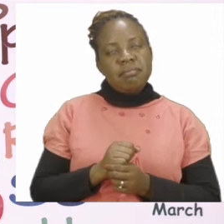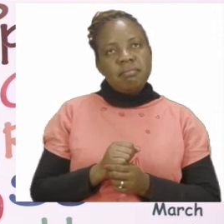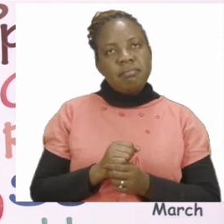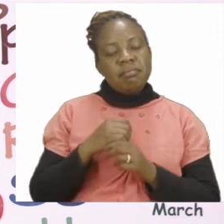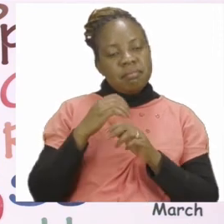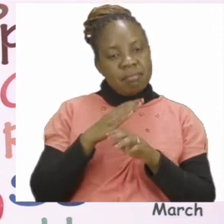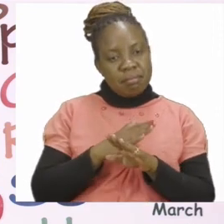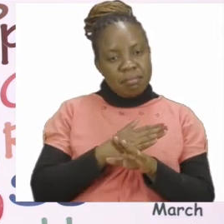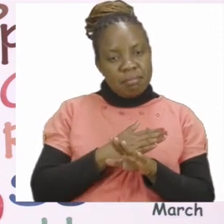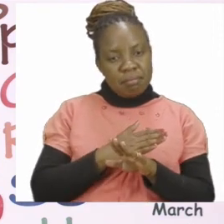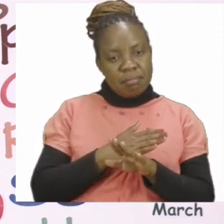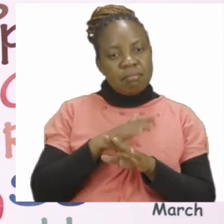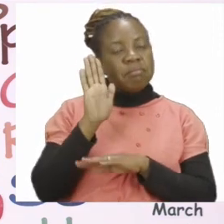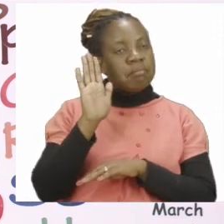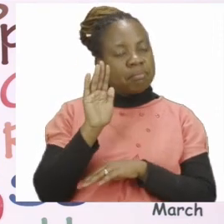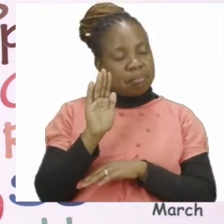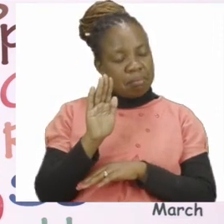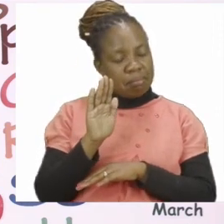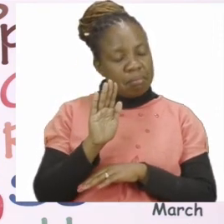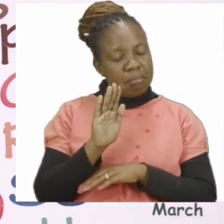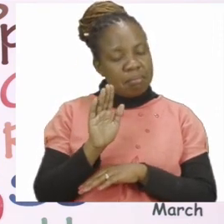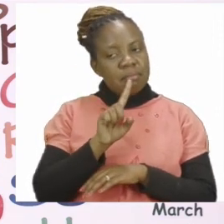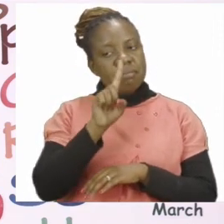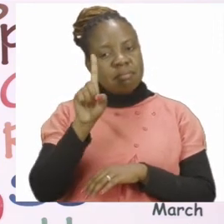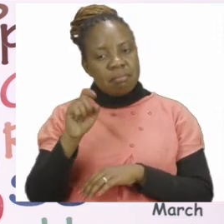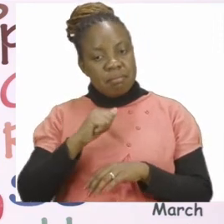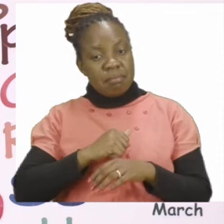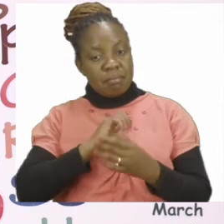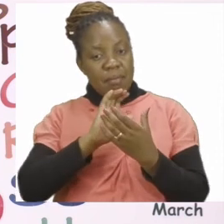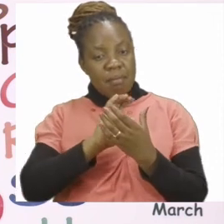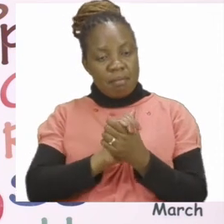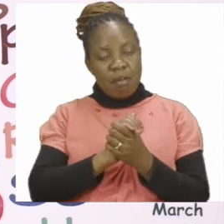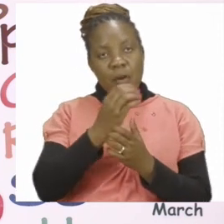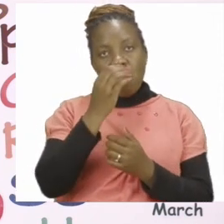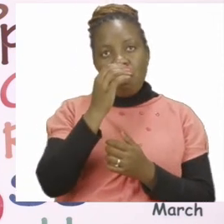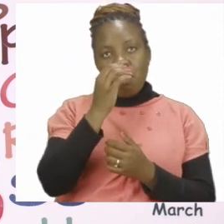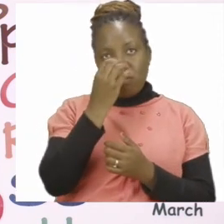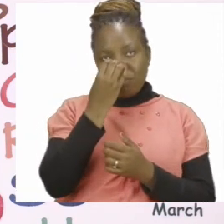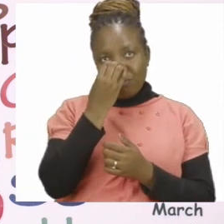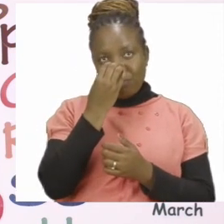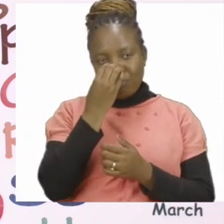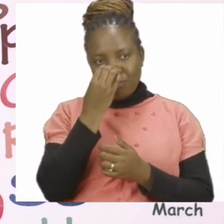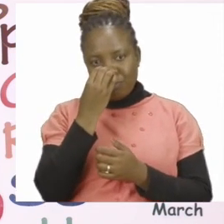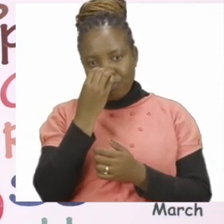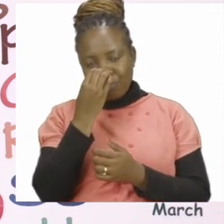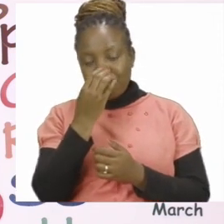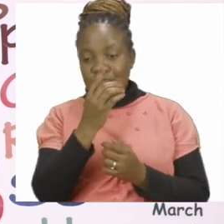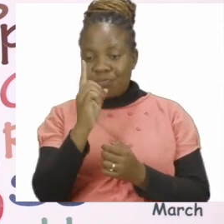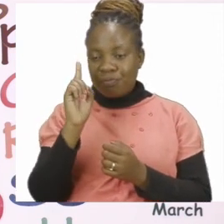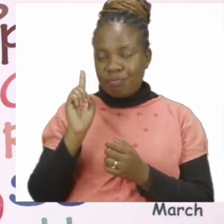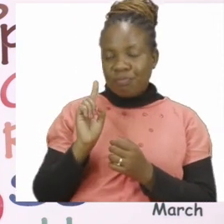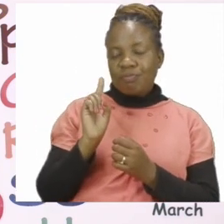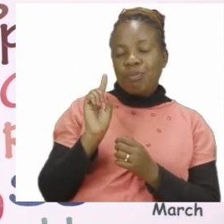say goodbye, I asked my friend Zoshi to come and say bye with me.